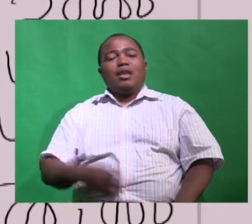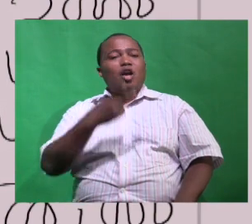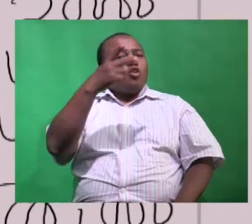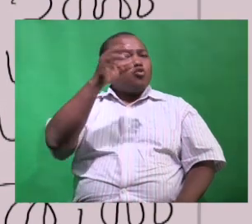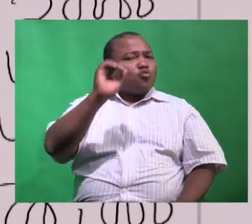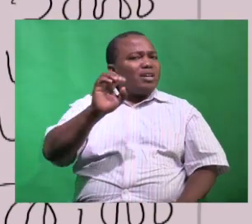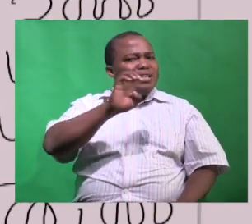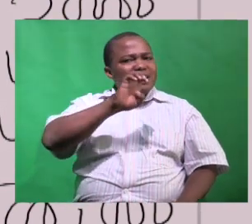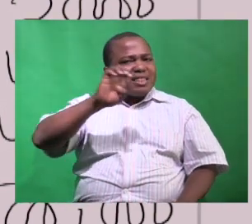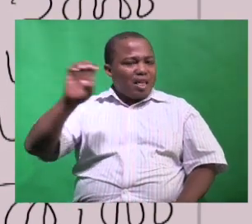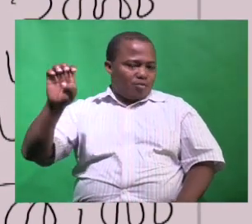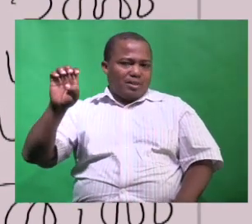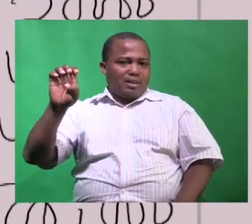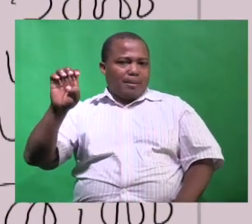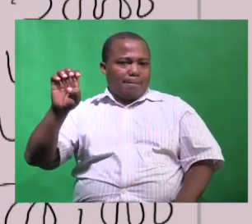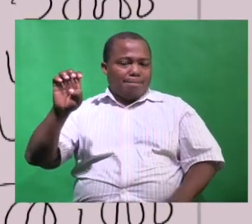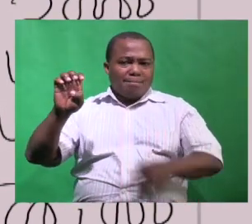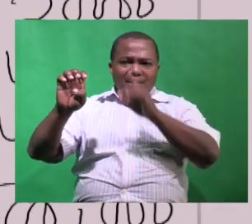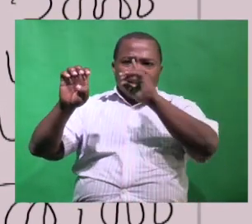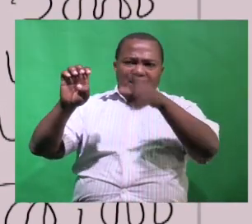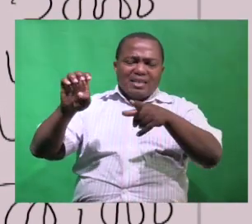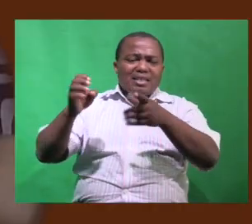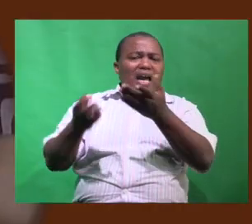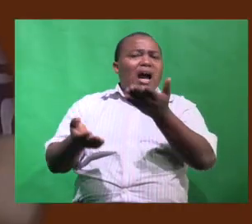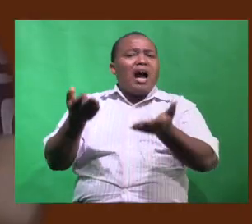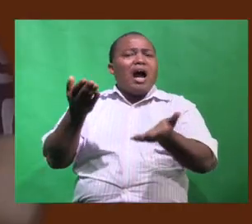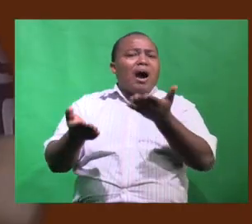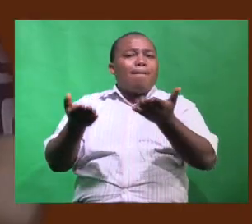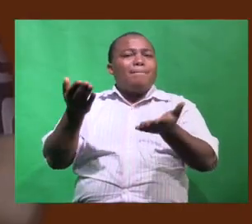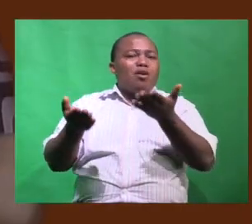20,000 is an amount